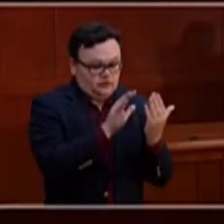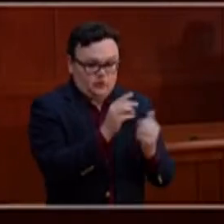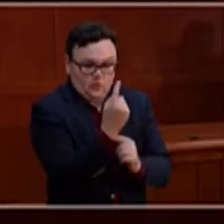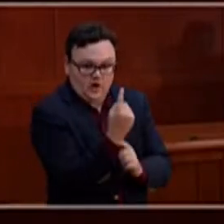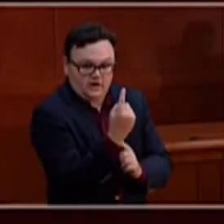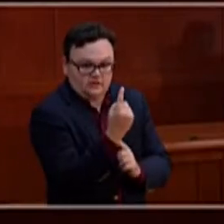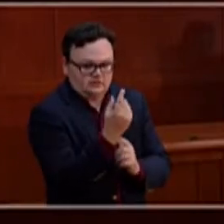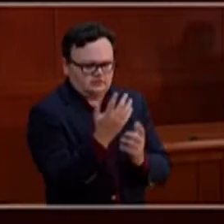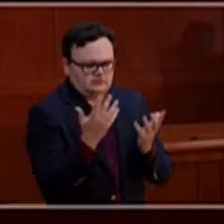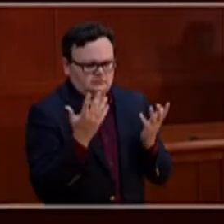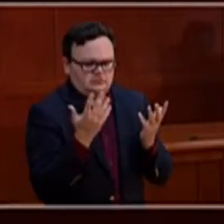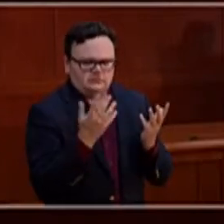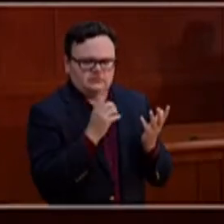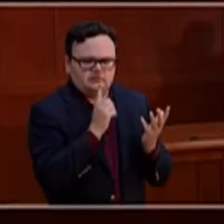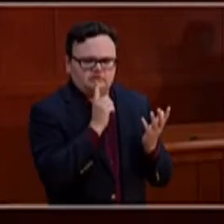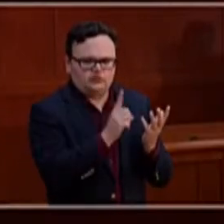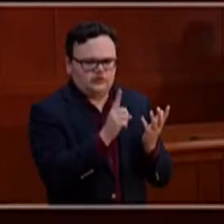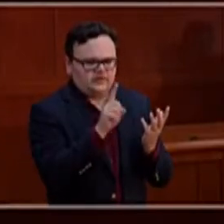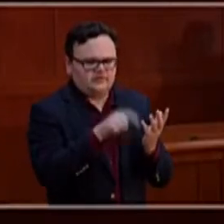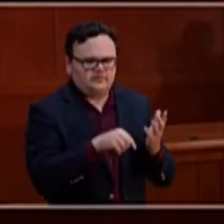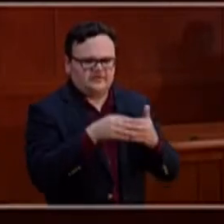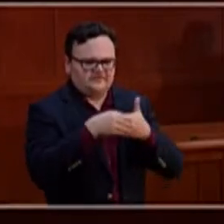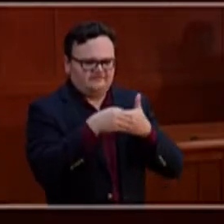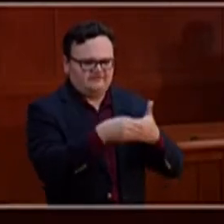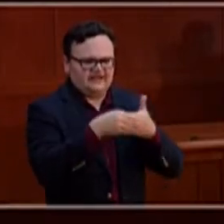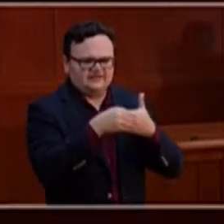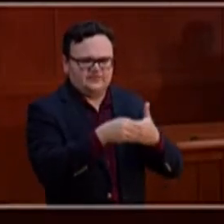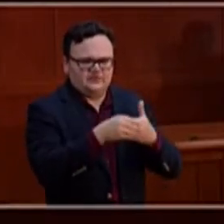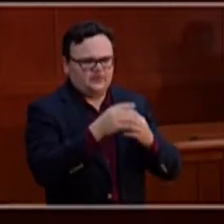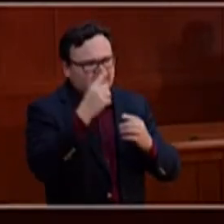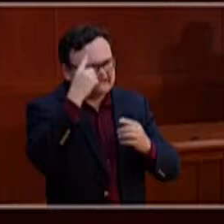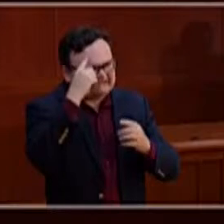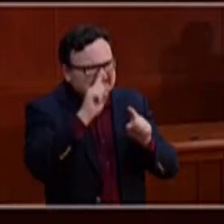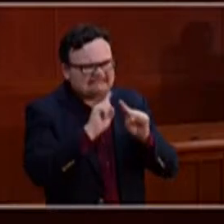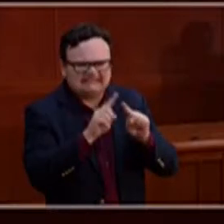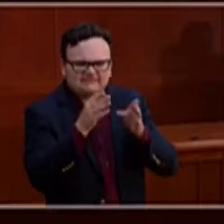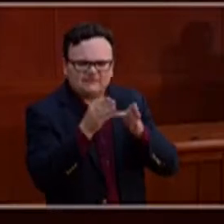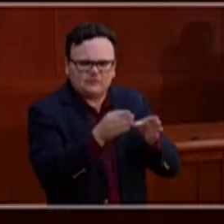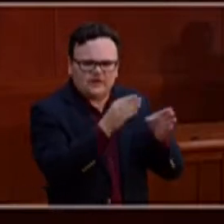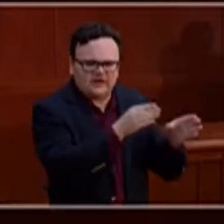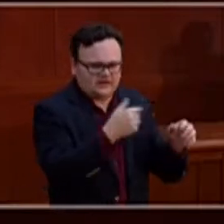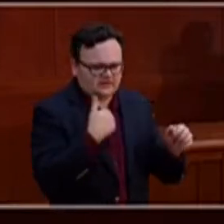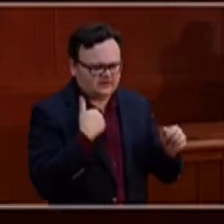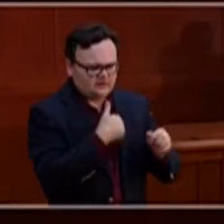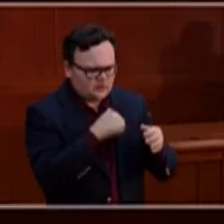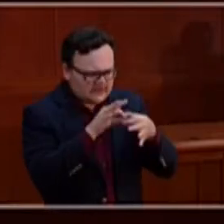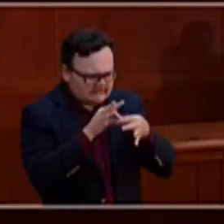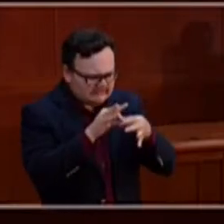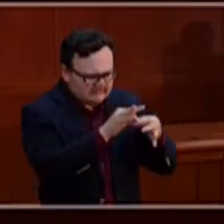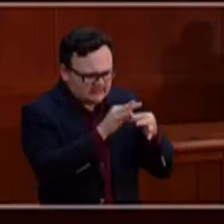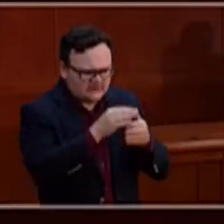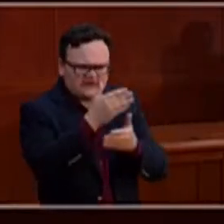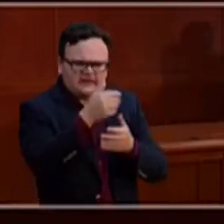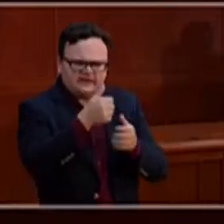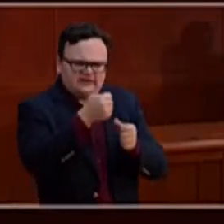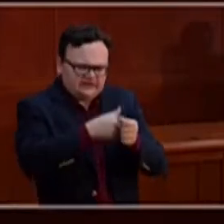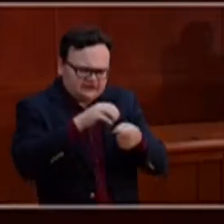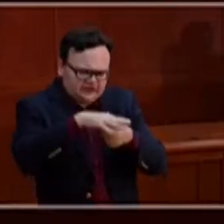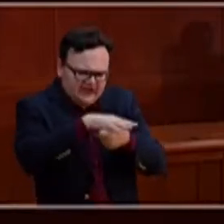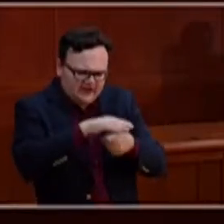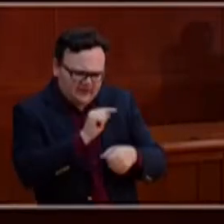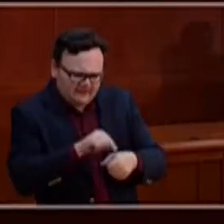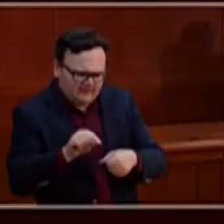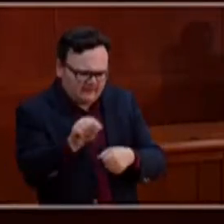governor described, we have coordinated to support these regional responses. I am